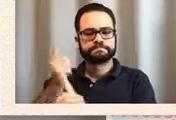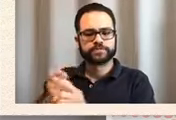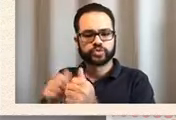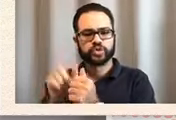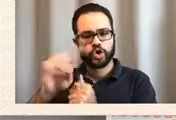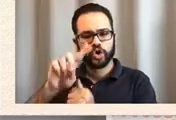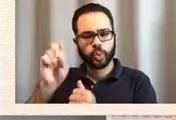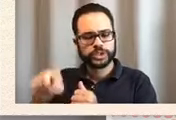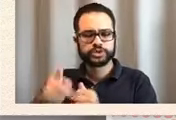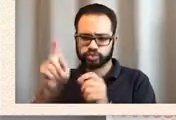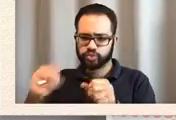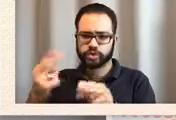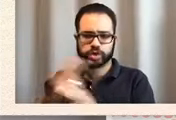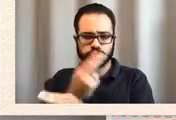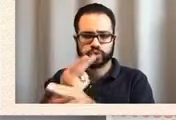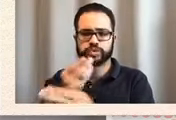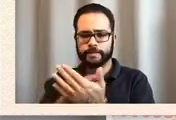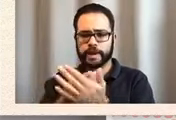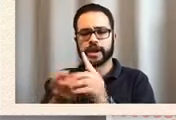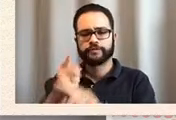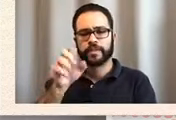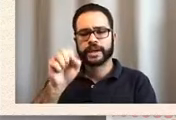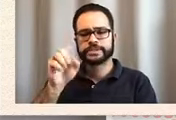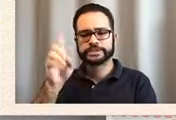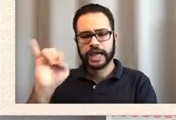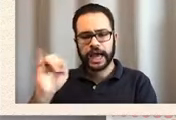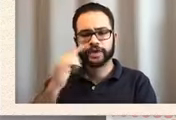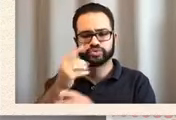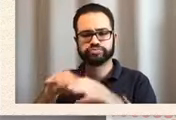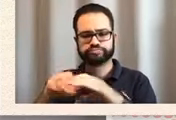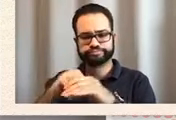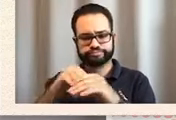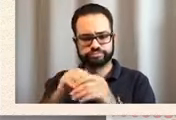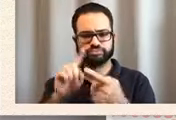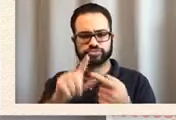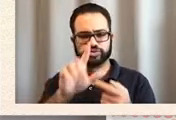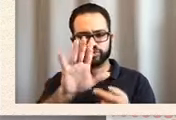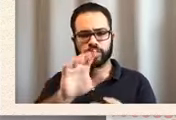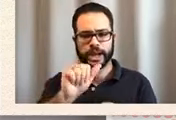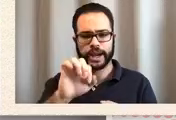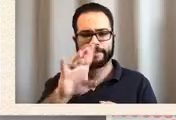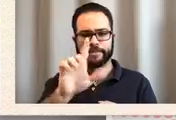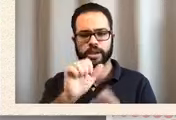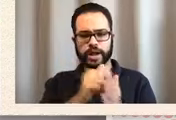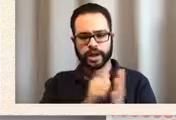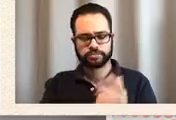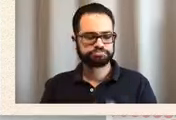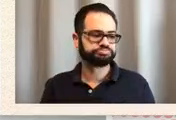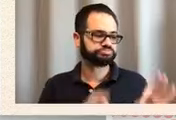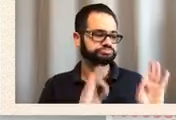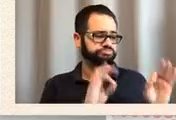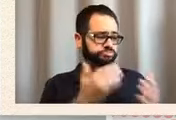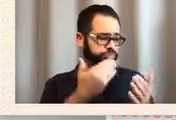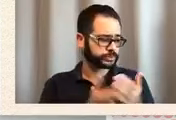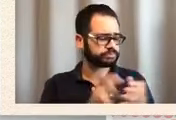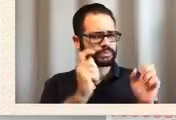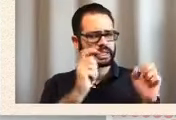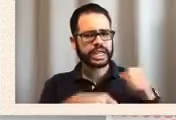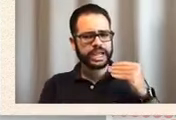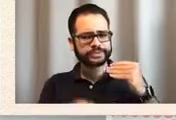use funds from an SSDI to fund an ABLE account. Excellent. How about this? Can I contribute money from an